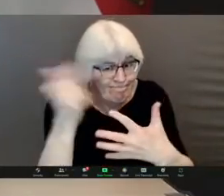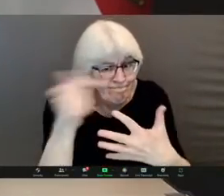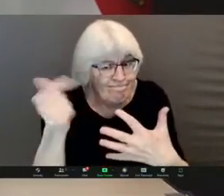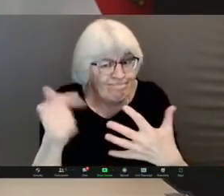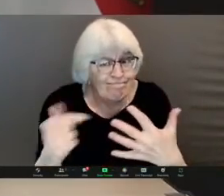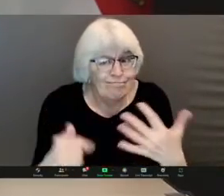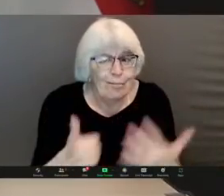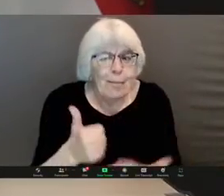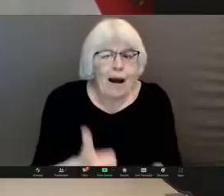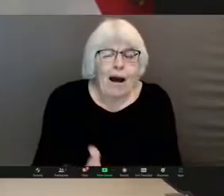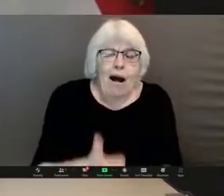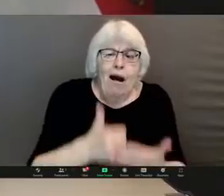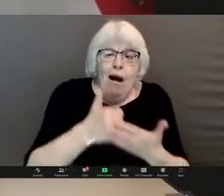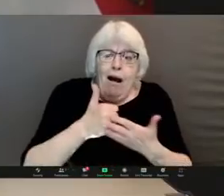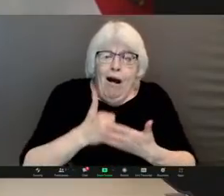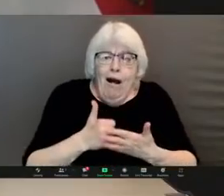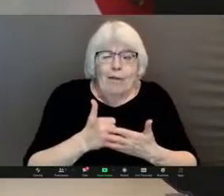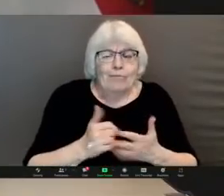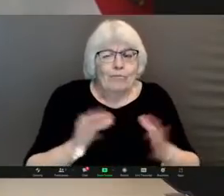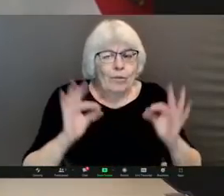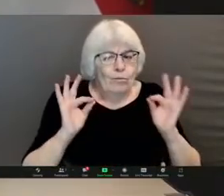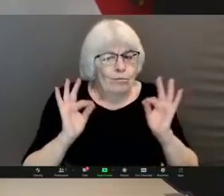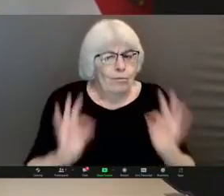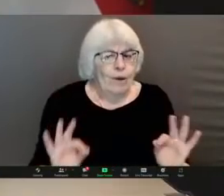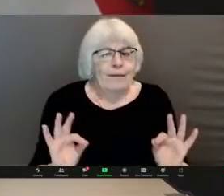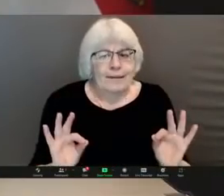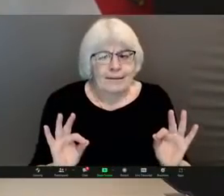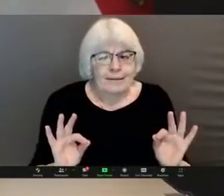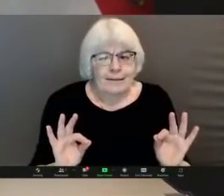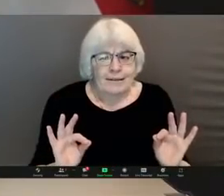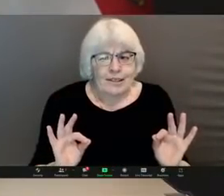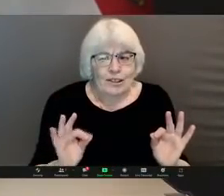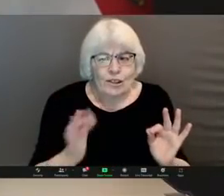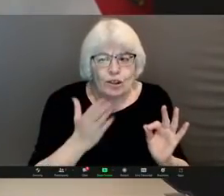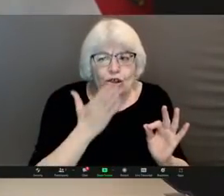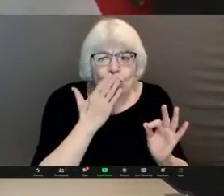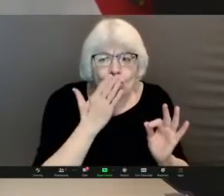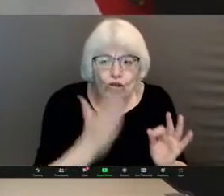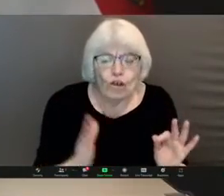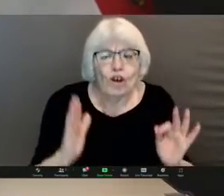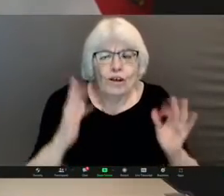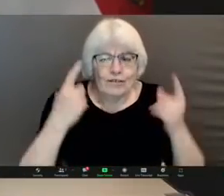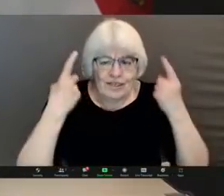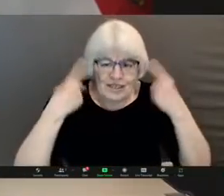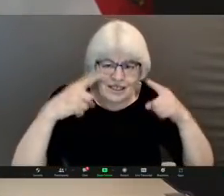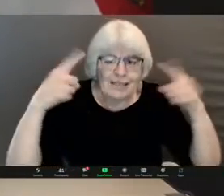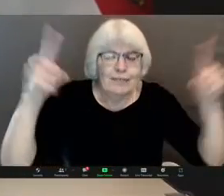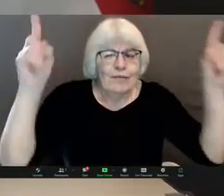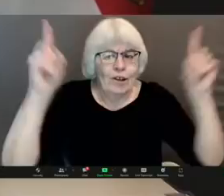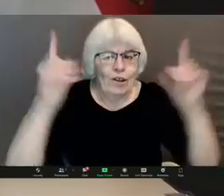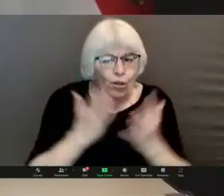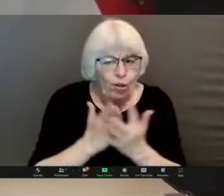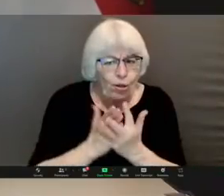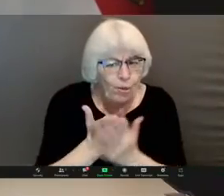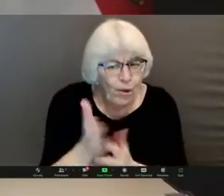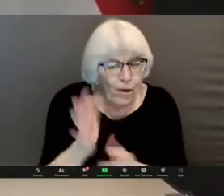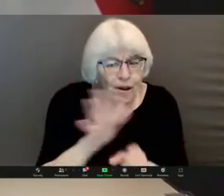most. I think we're all uneasy when we hear about the Delta variant, when we hear about a fourth